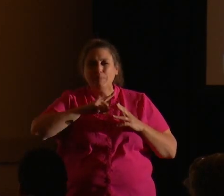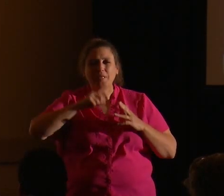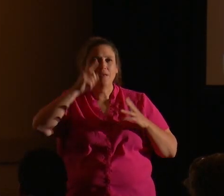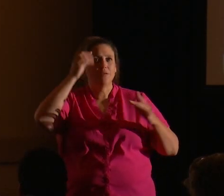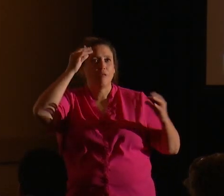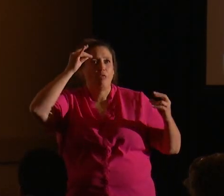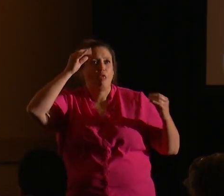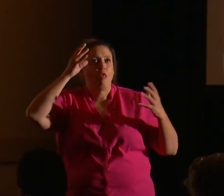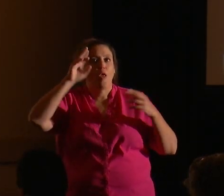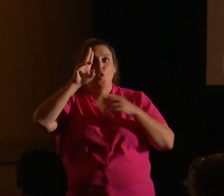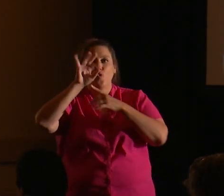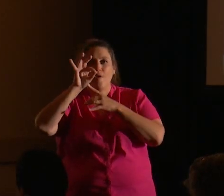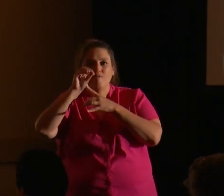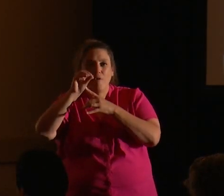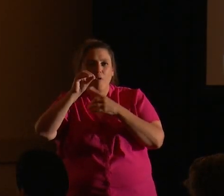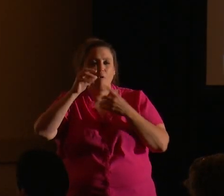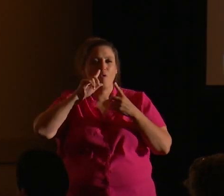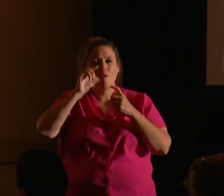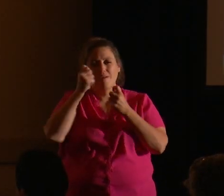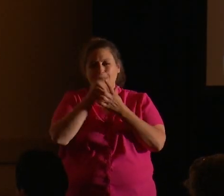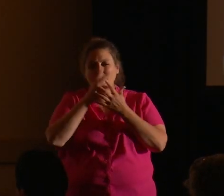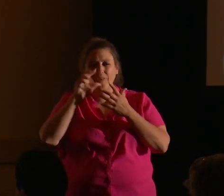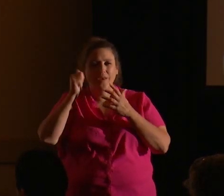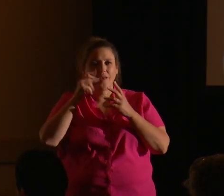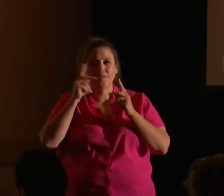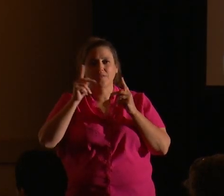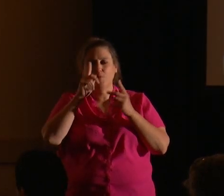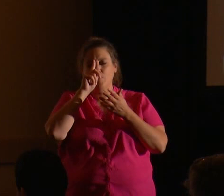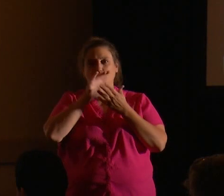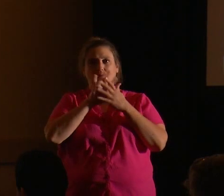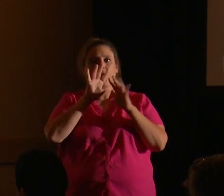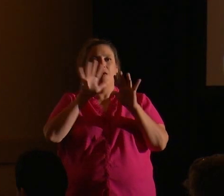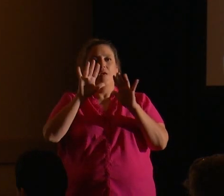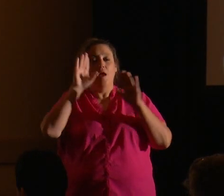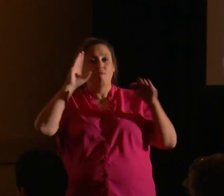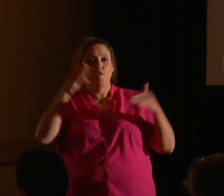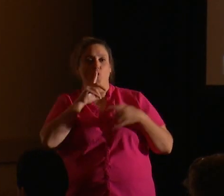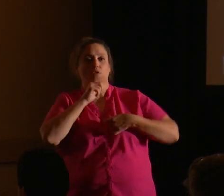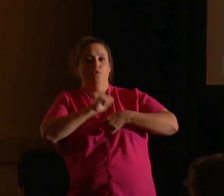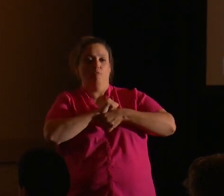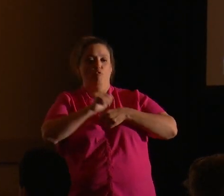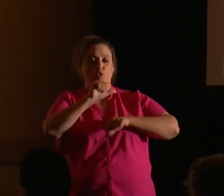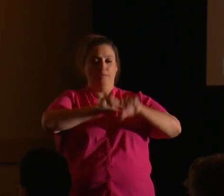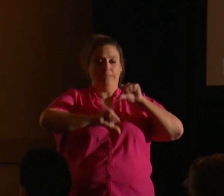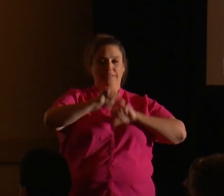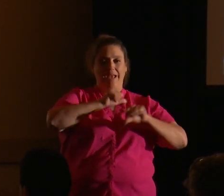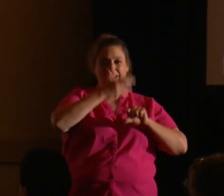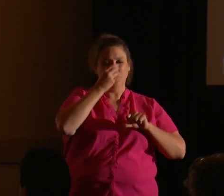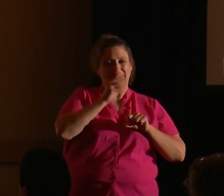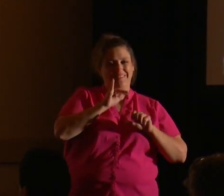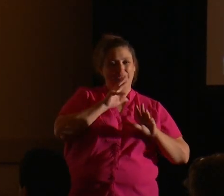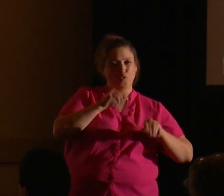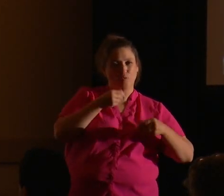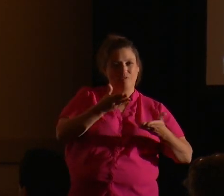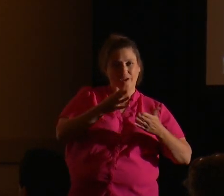the UFO claims and all this other stuff and focus on real science. Because real science will give us the answers.